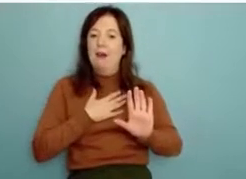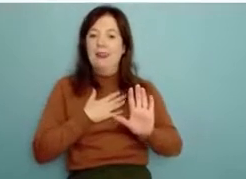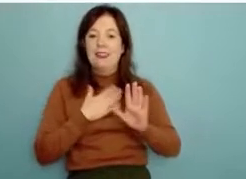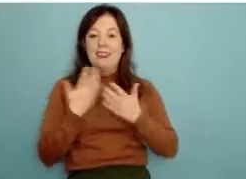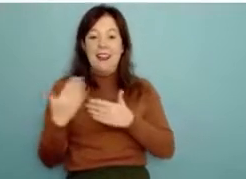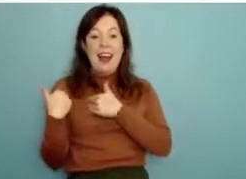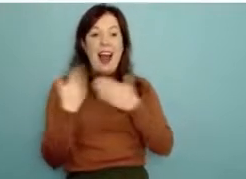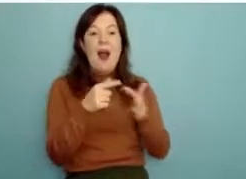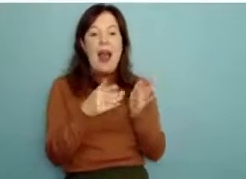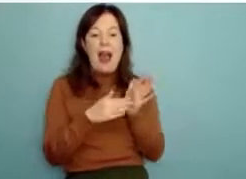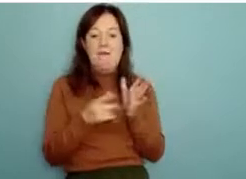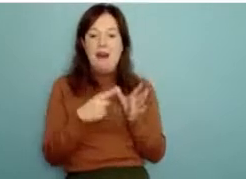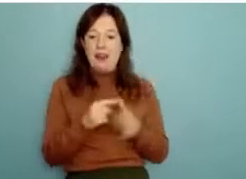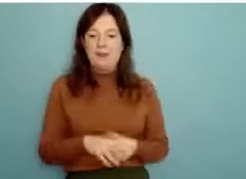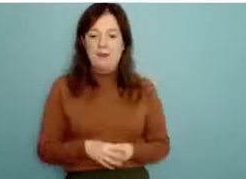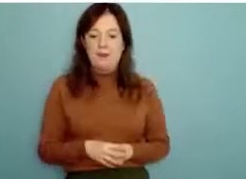Emma.